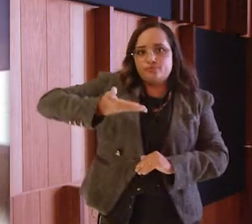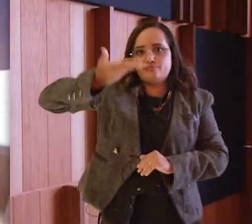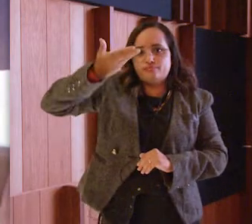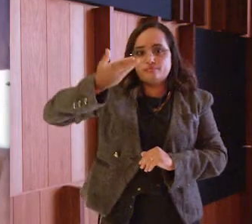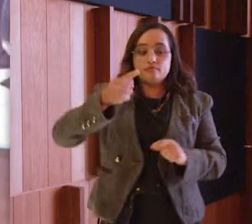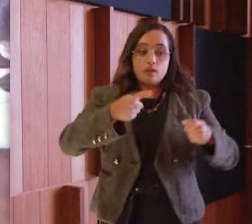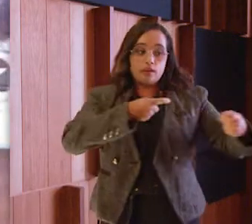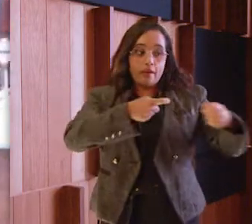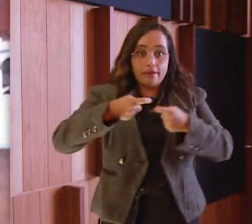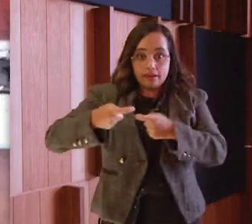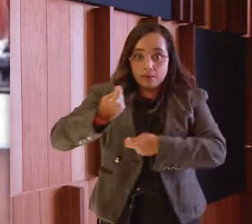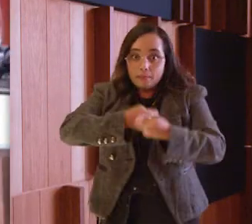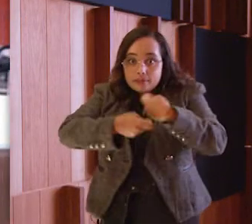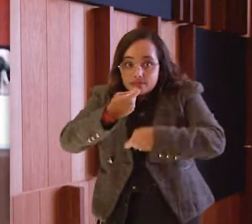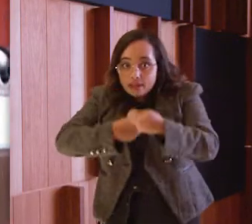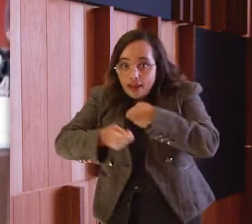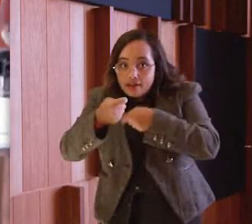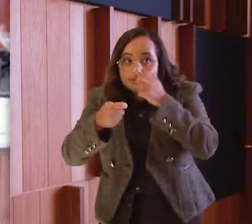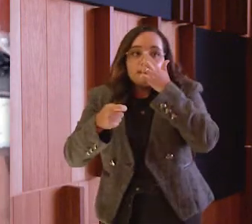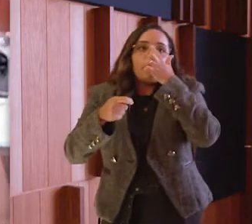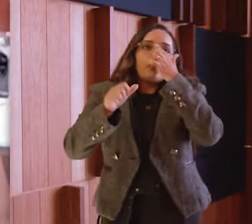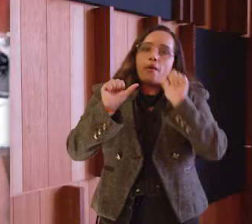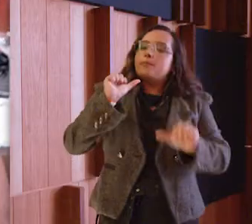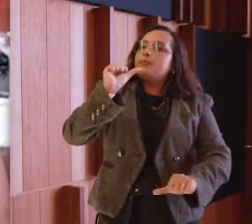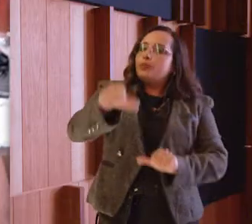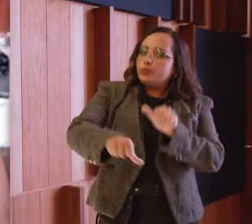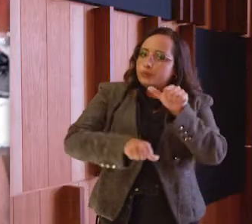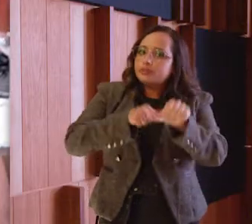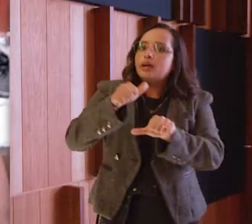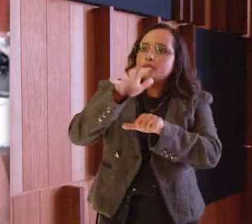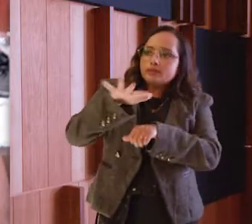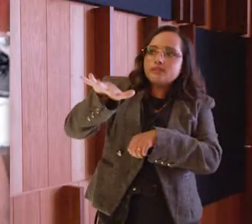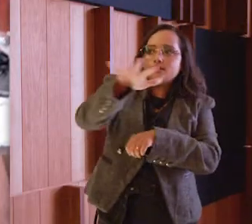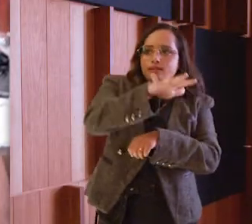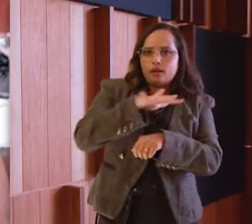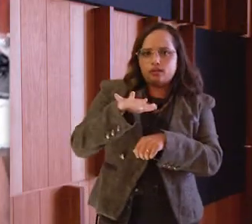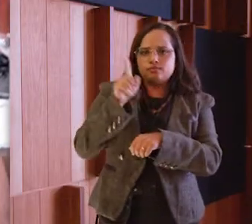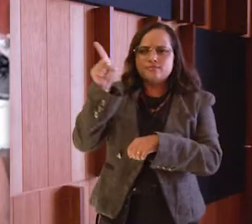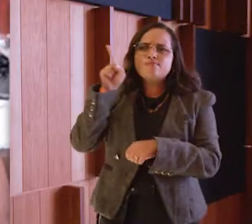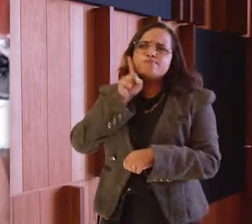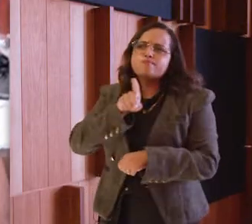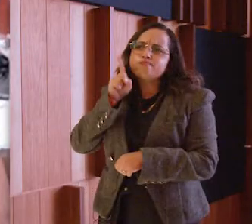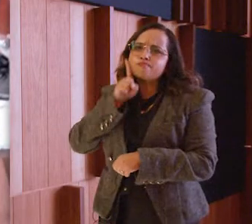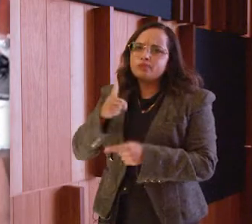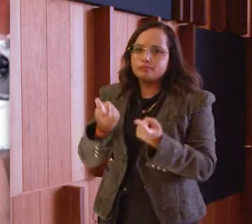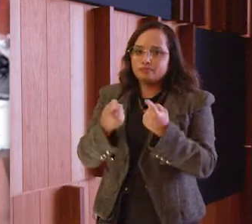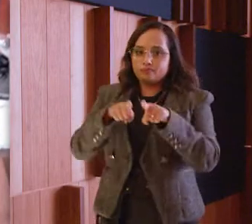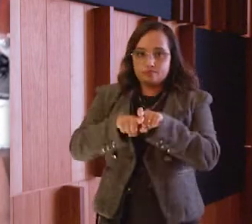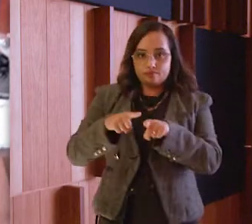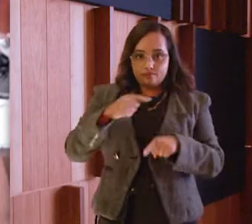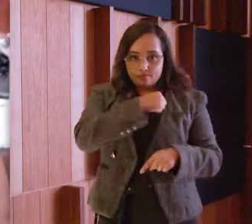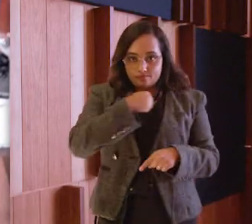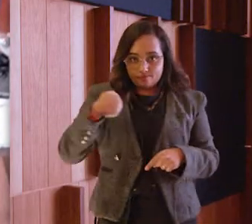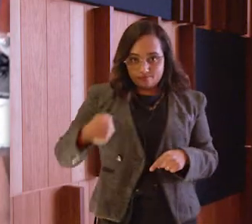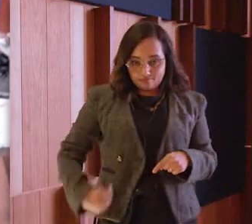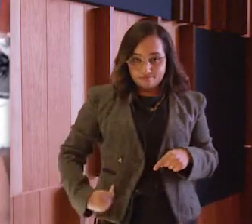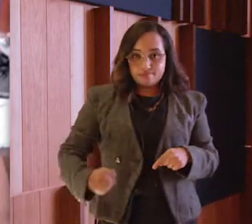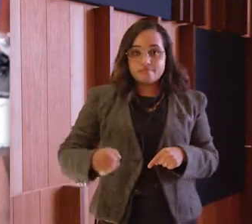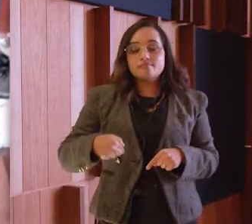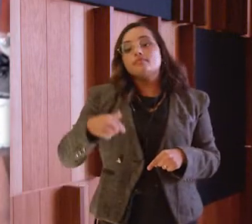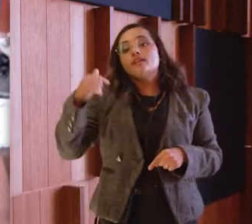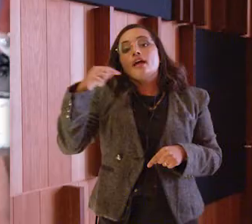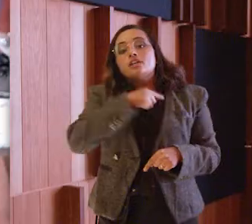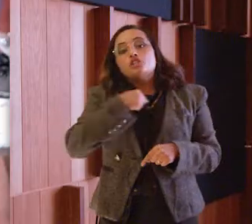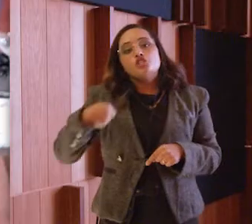China went from #1 trading partner to the United States to #3 overnight. Mexico became the #1 trading partner of the US, Canada #2,